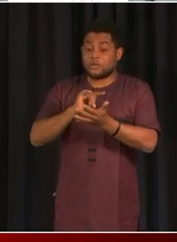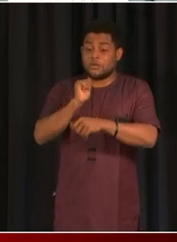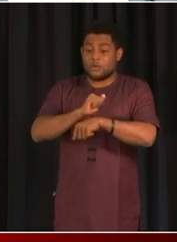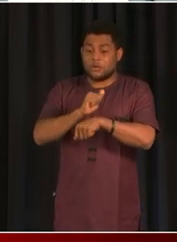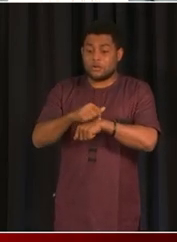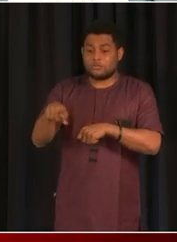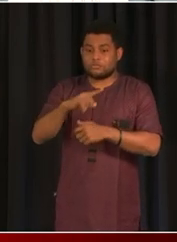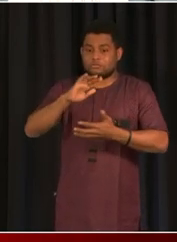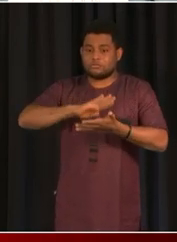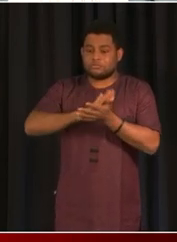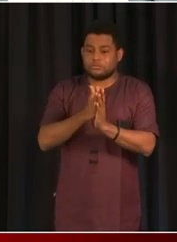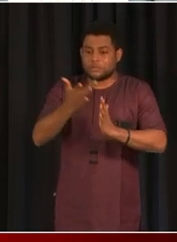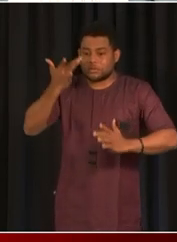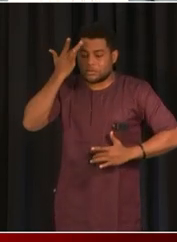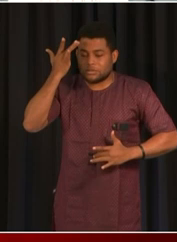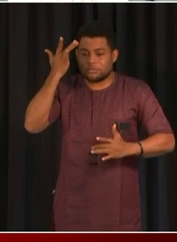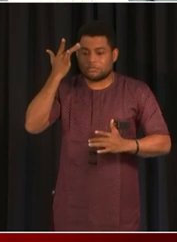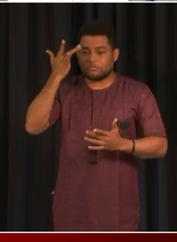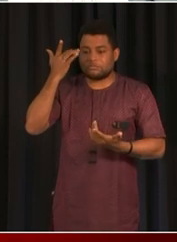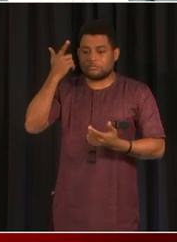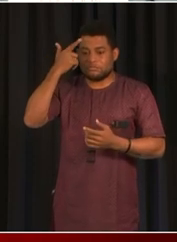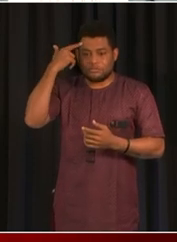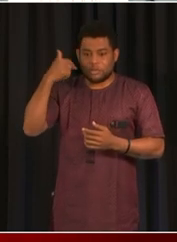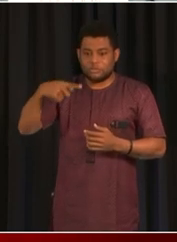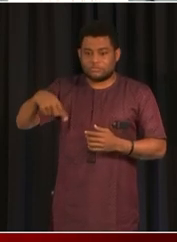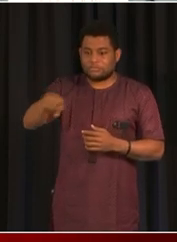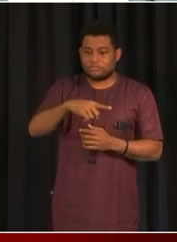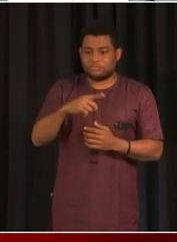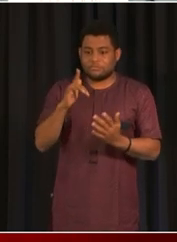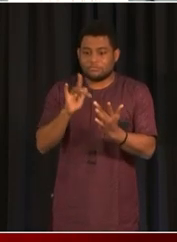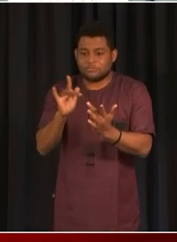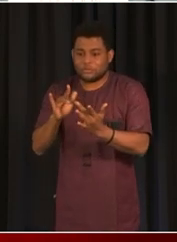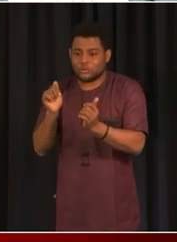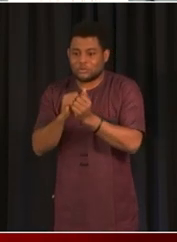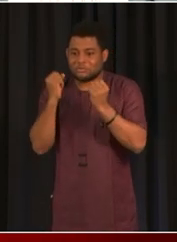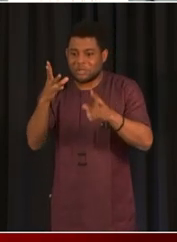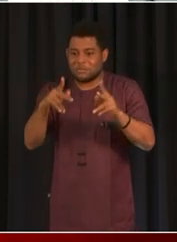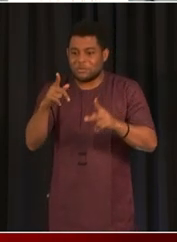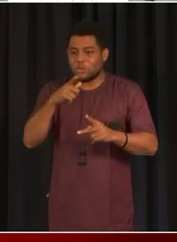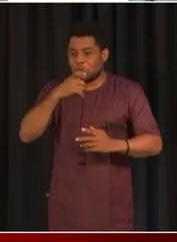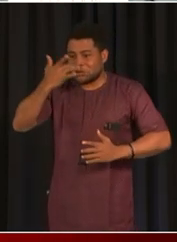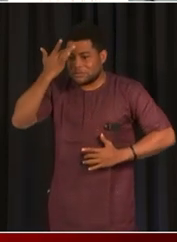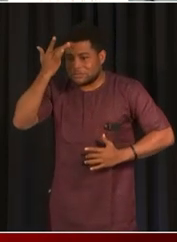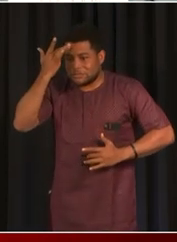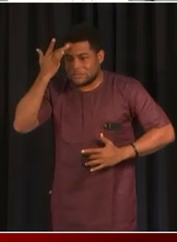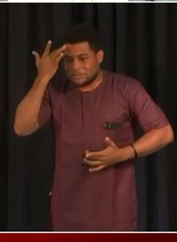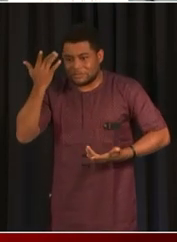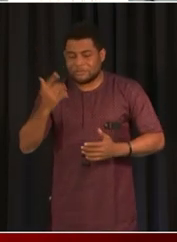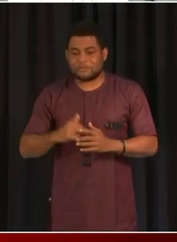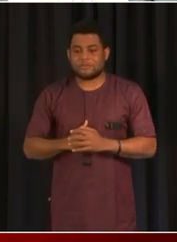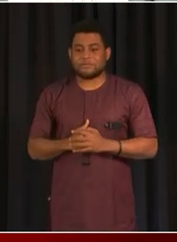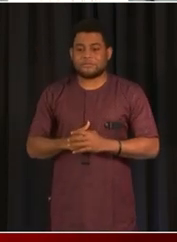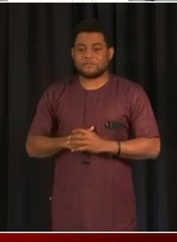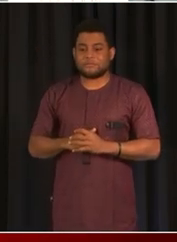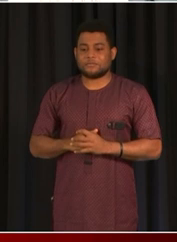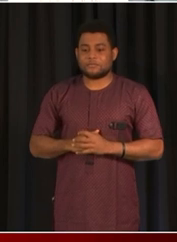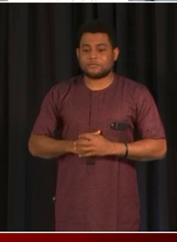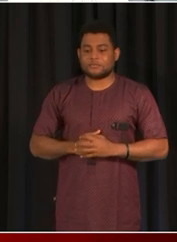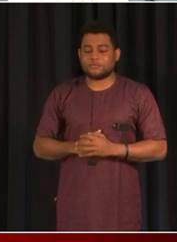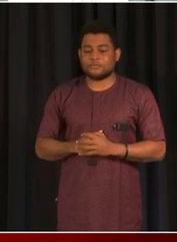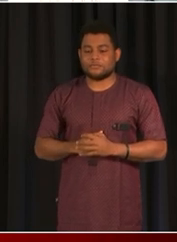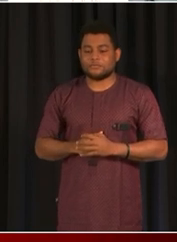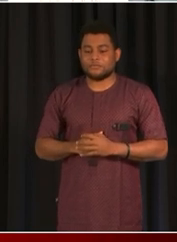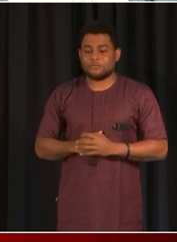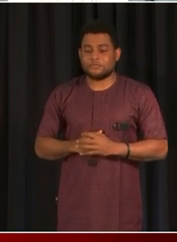vaccine. They can also be vectors for outbreaks to occur in healthcare facilities where people are living, in